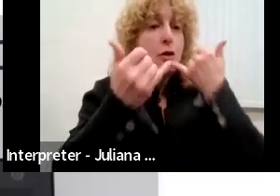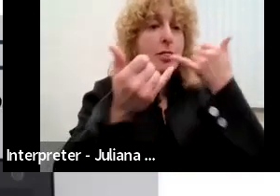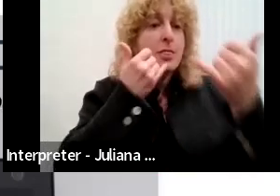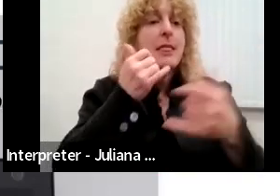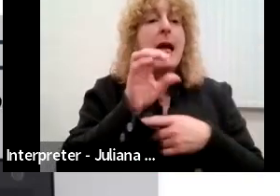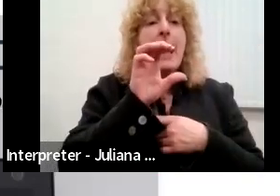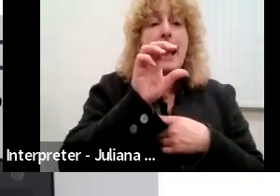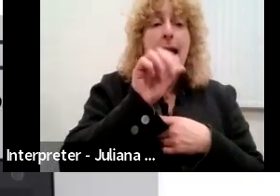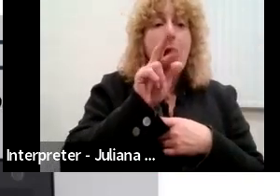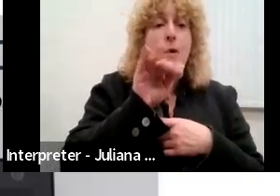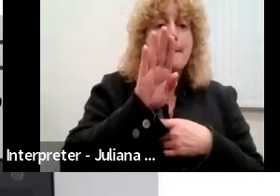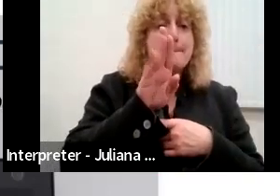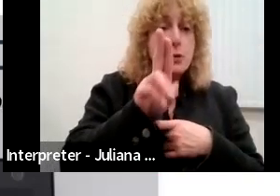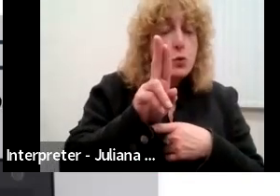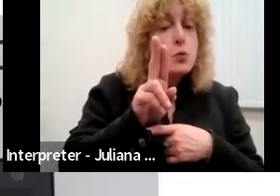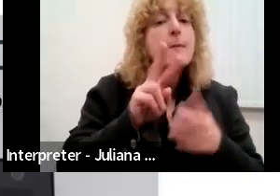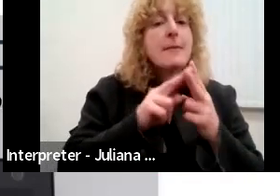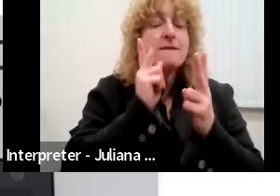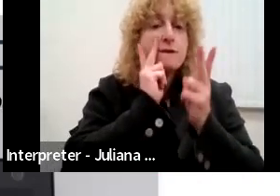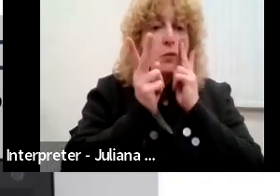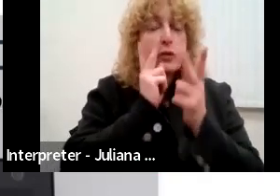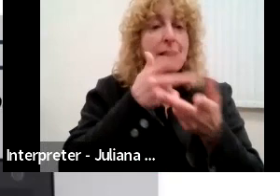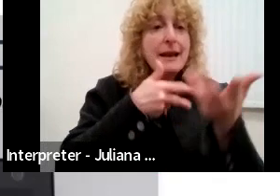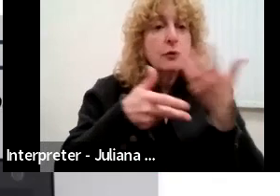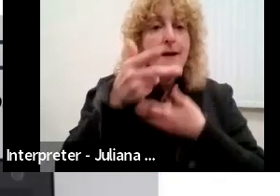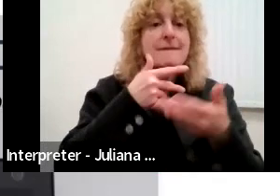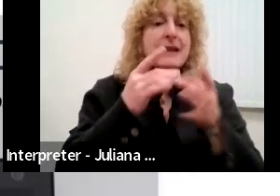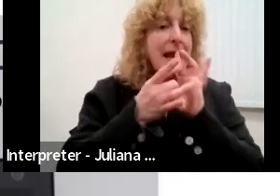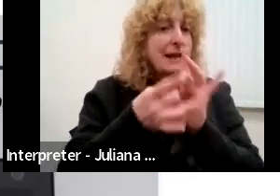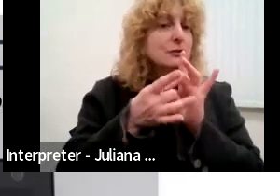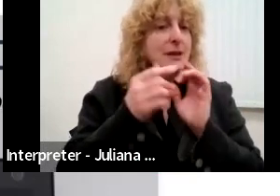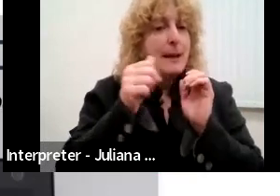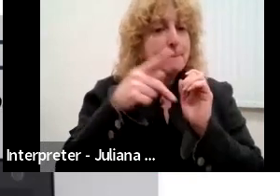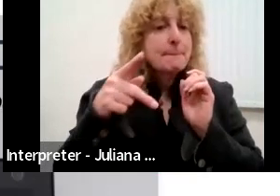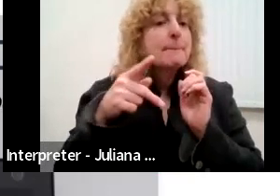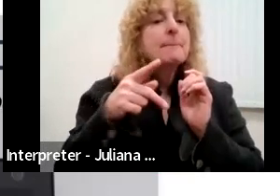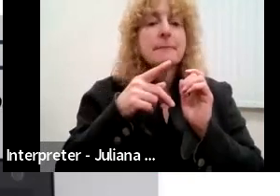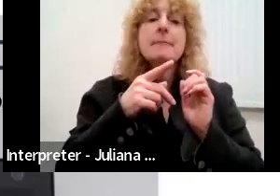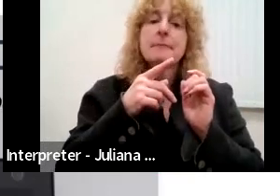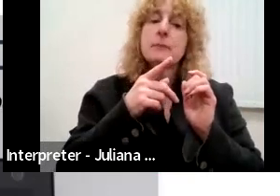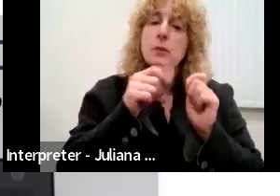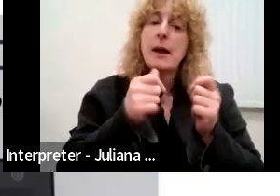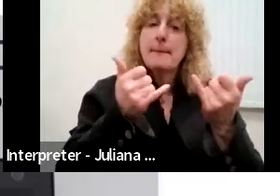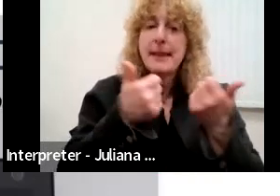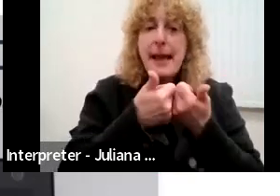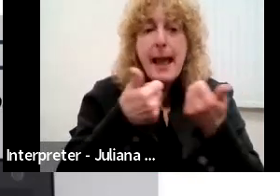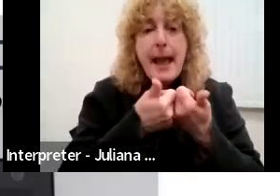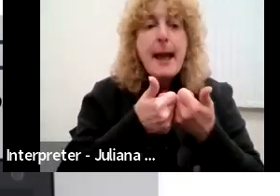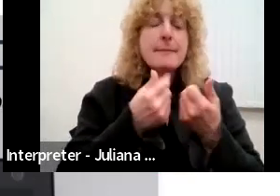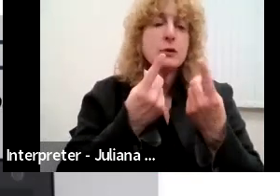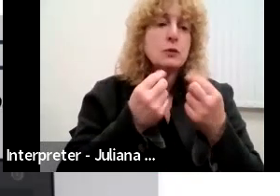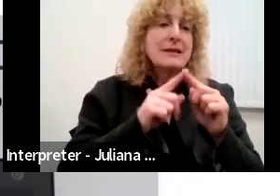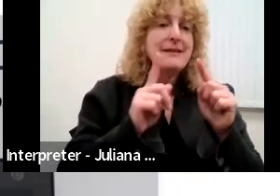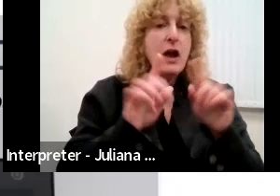which is a virtual interactive connection app. And that is something where you can play games, do different